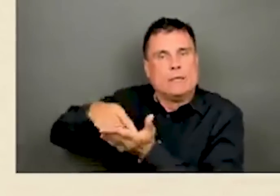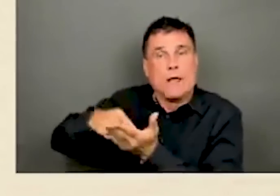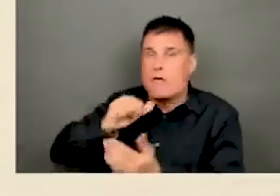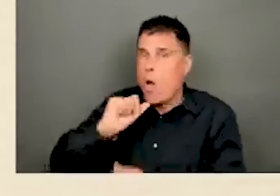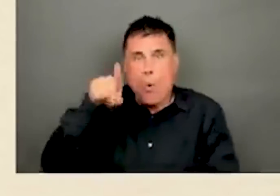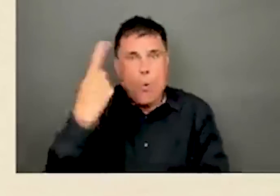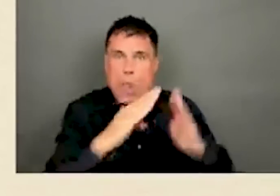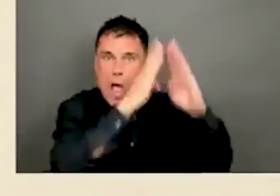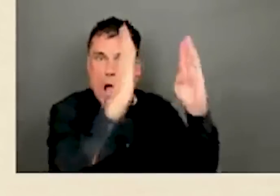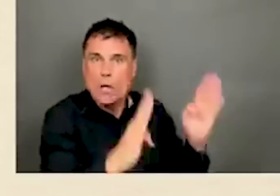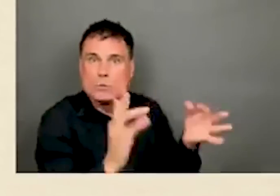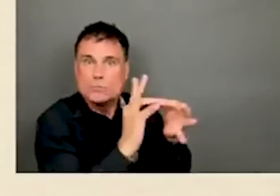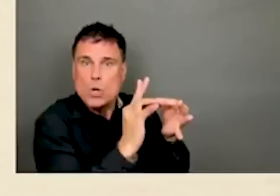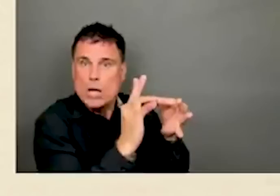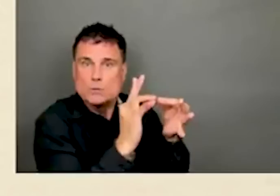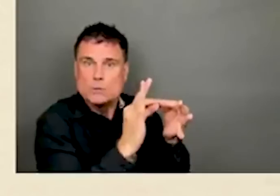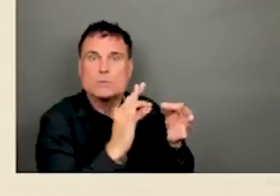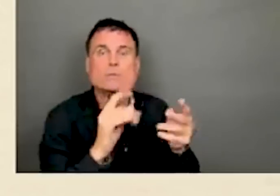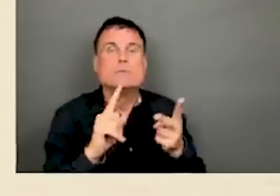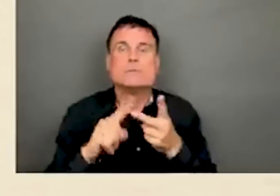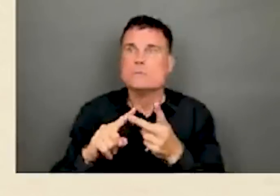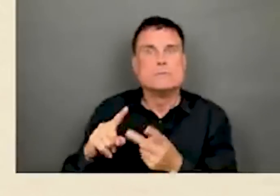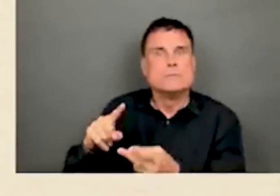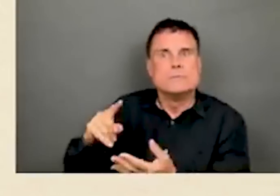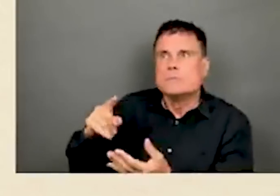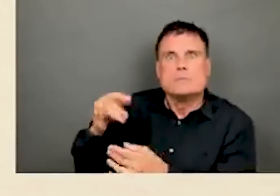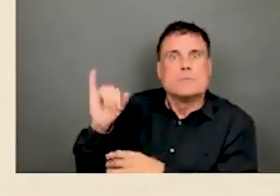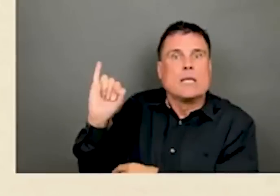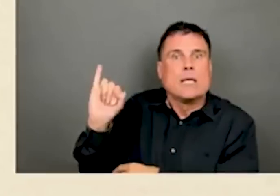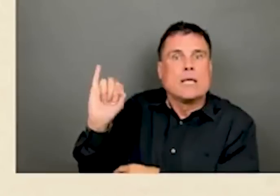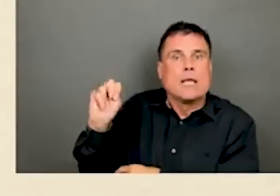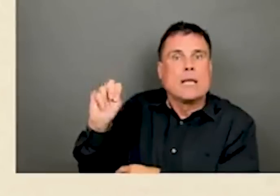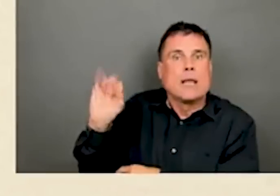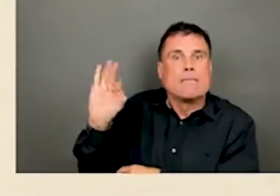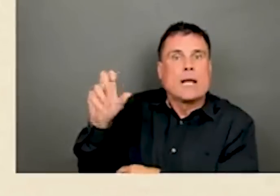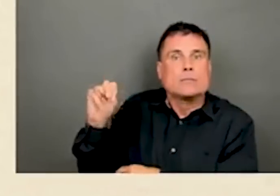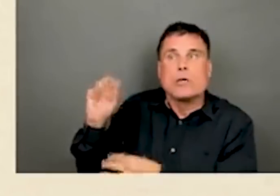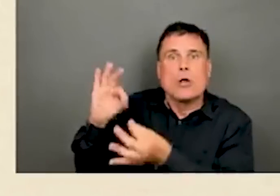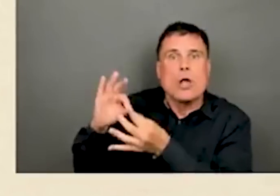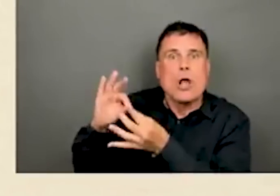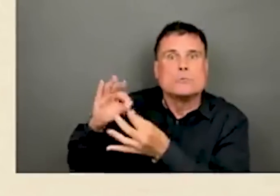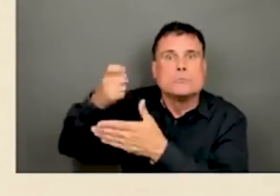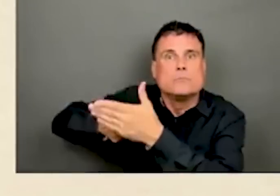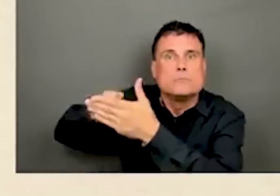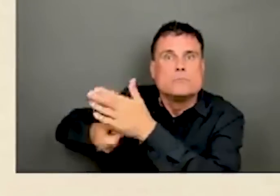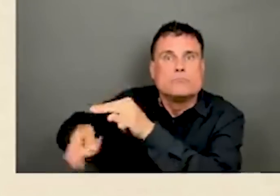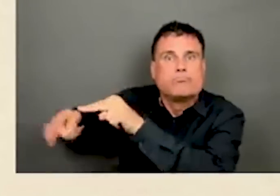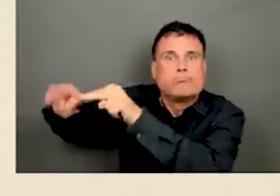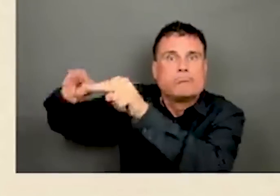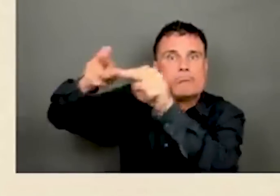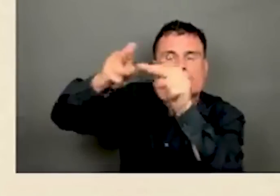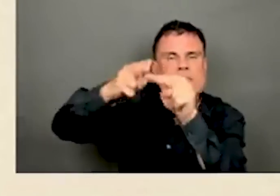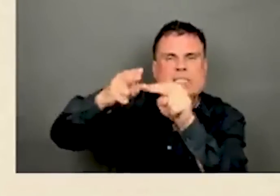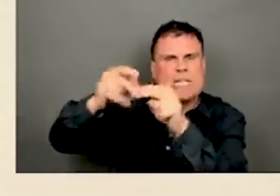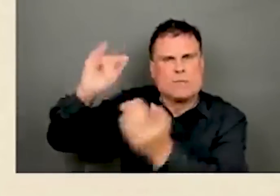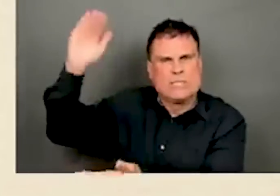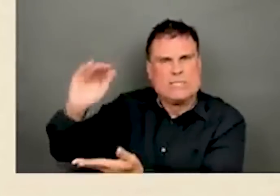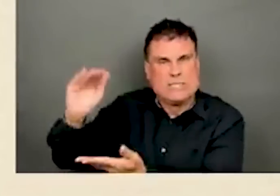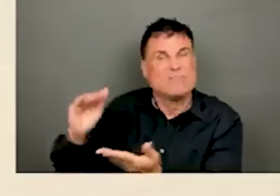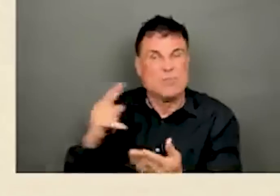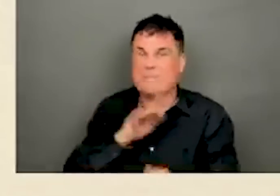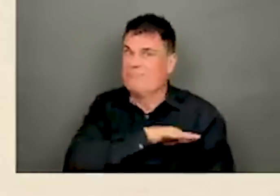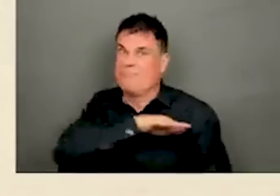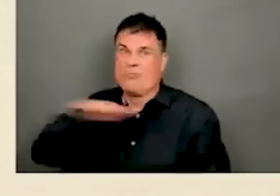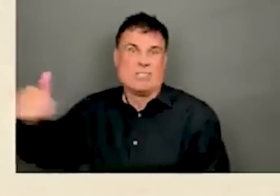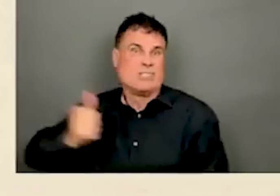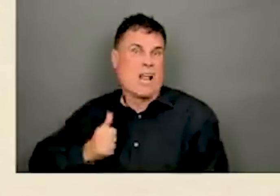of inflation. It's a global phenomenon, and British Columbia is not immune to it. So I'm going to continue to address the issues as